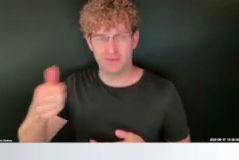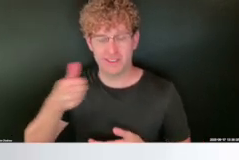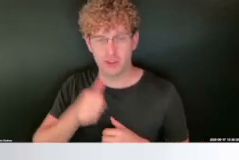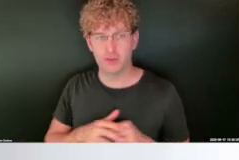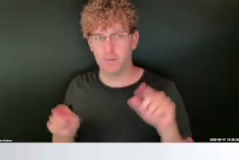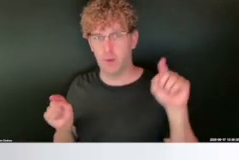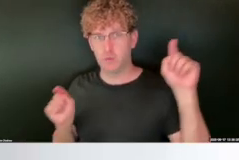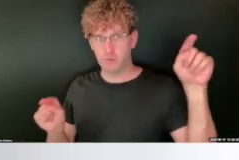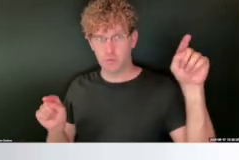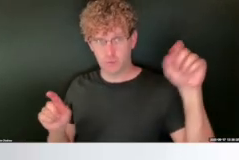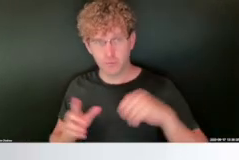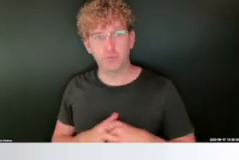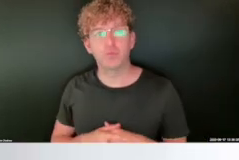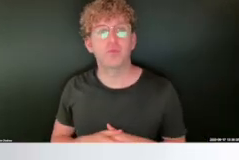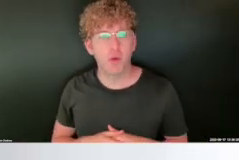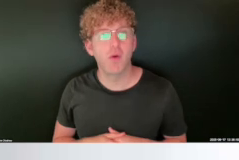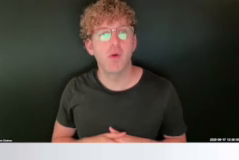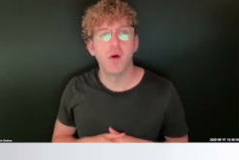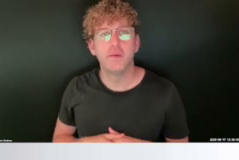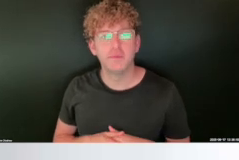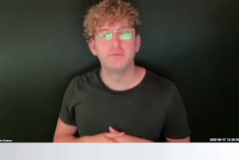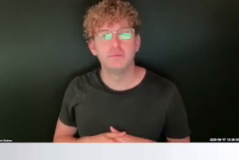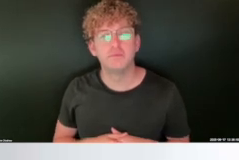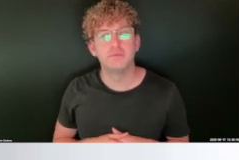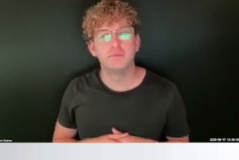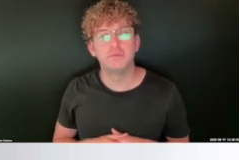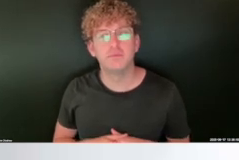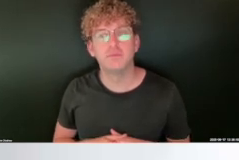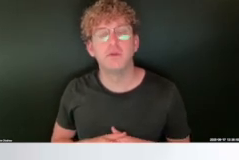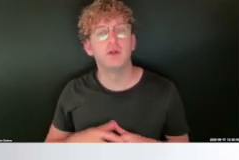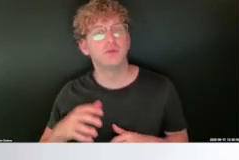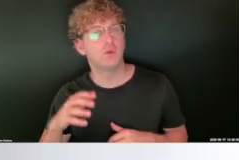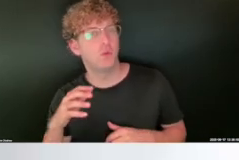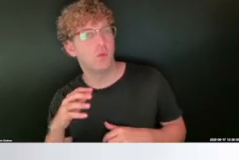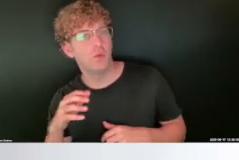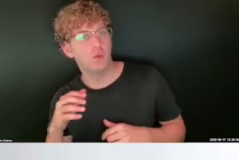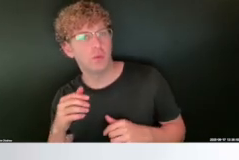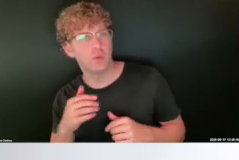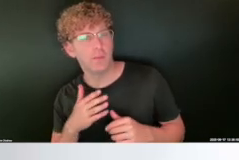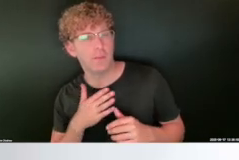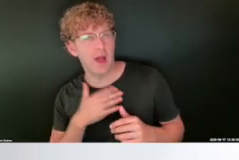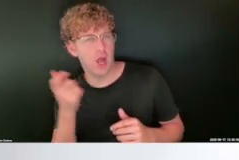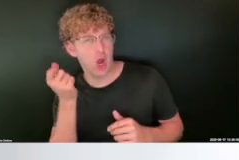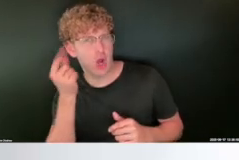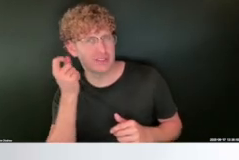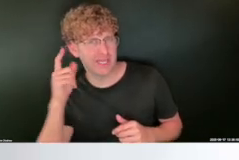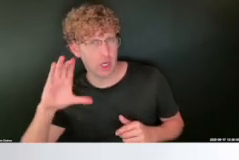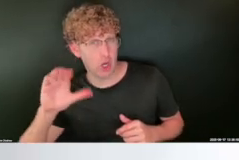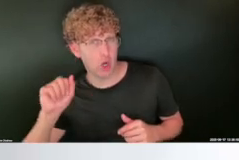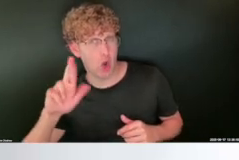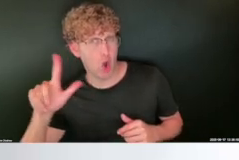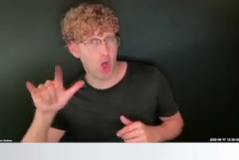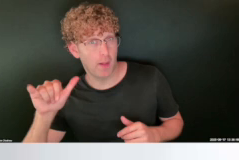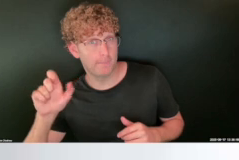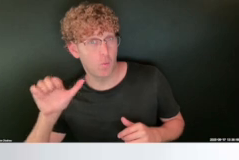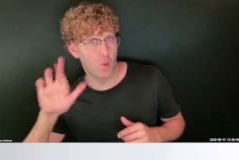to maybe speak out of turn. My understanding is that Carl Moyer's funding is the same as it has been in prior years. This